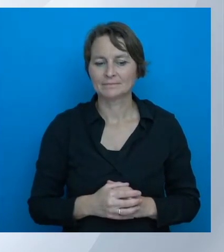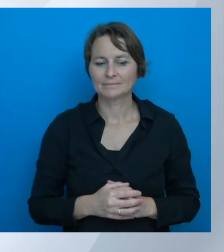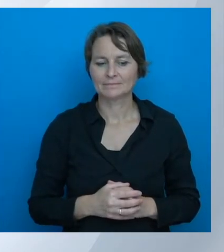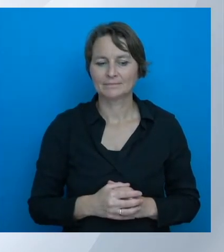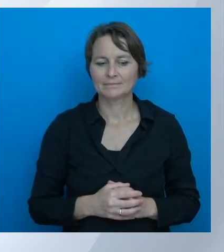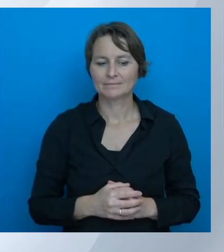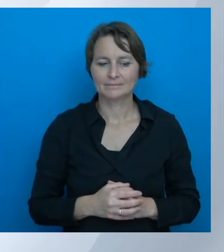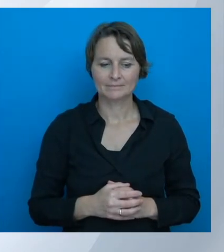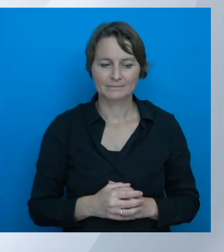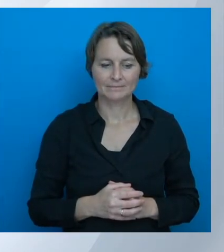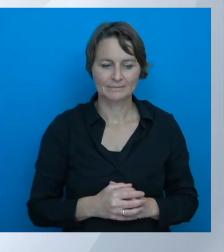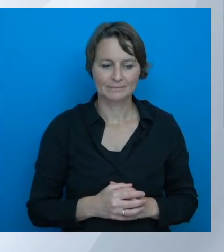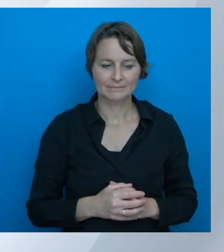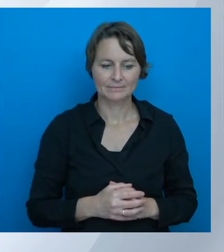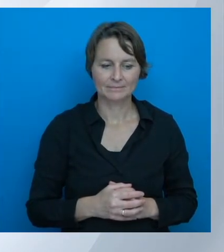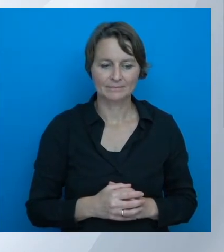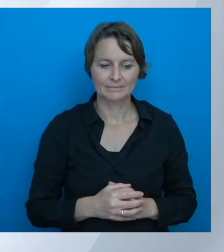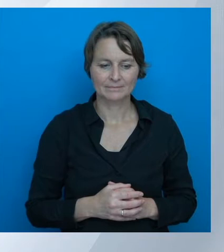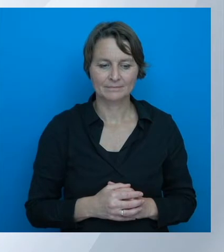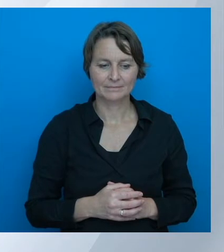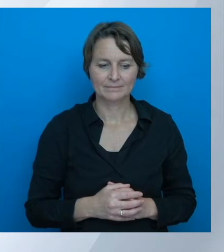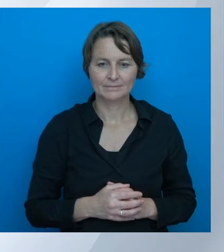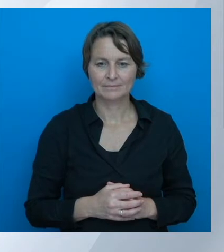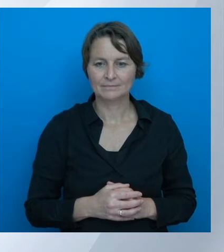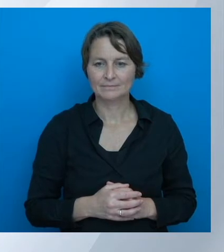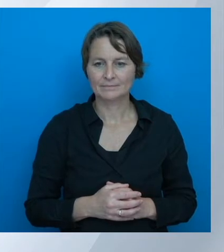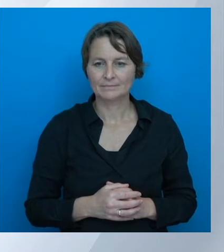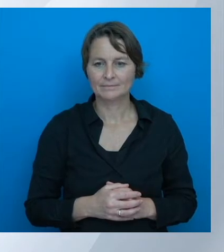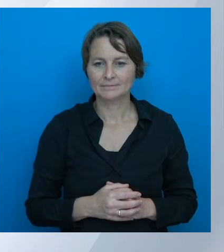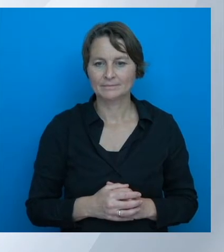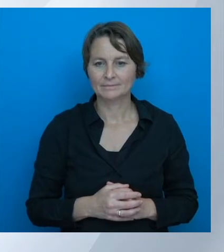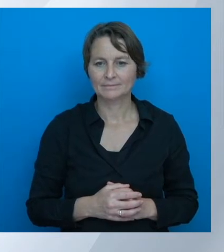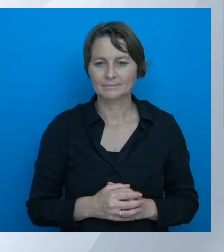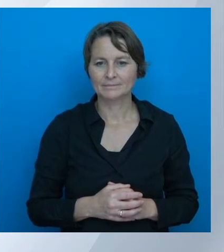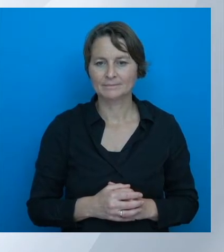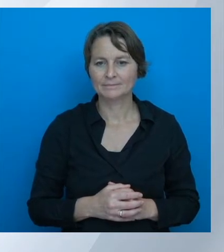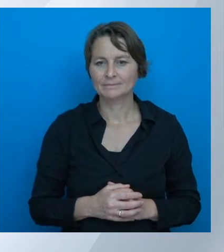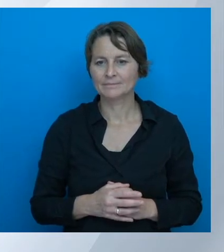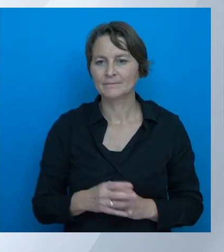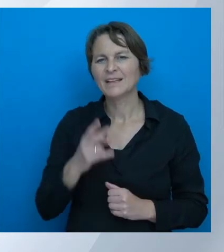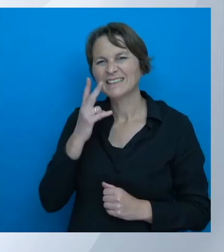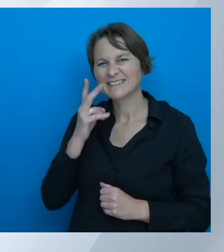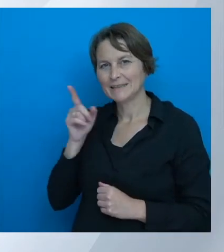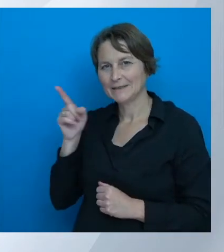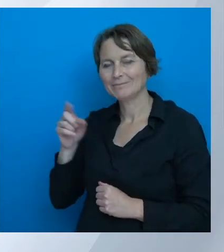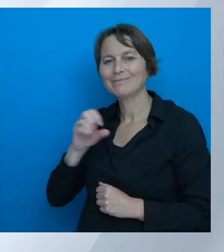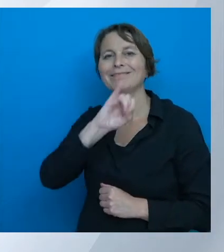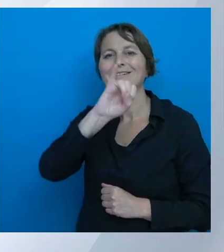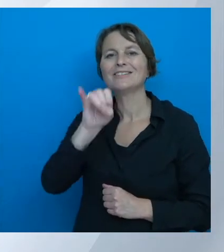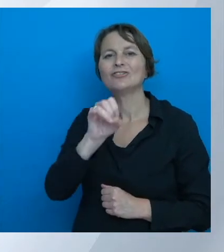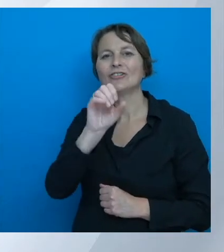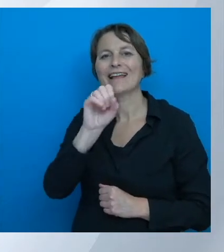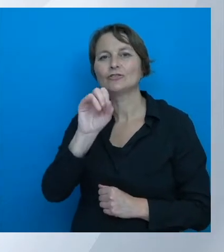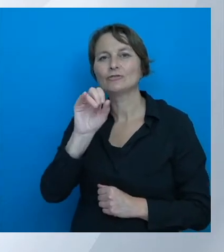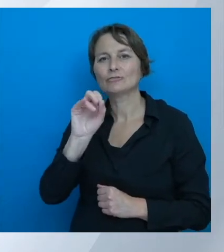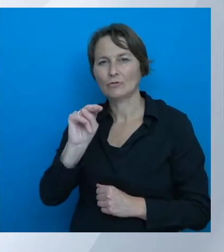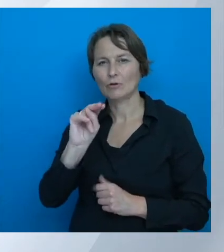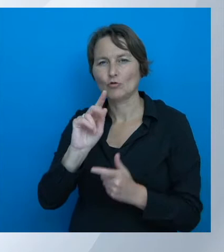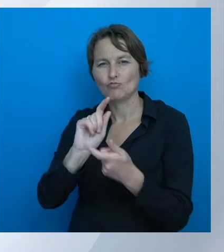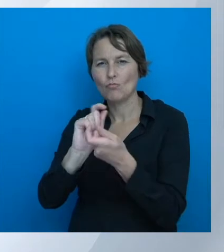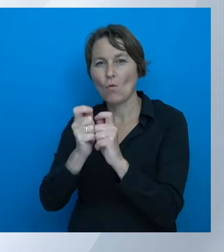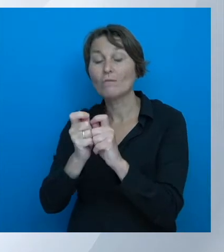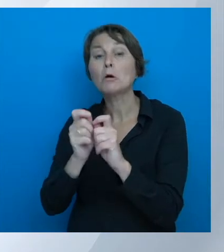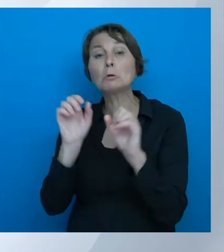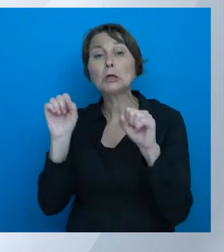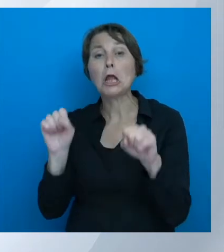got a JSON convert here, and you can just convert your objects to JSON and throw it at the queue, but we want to be using a function